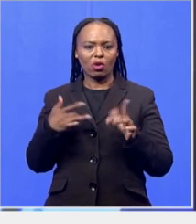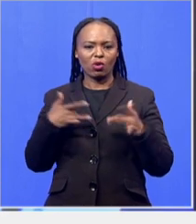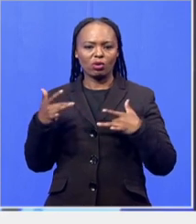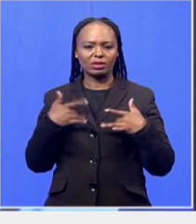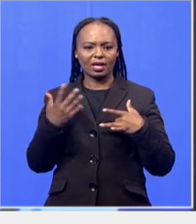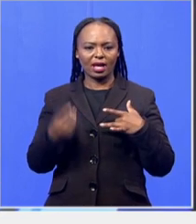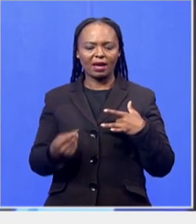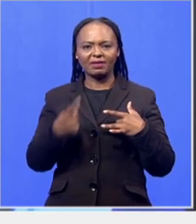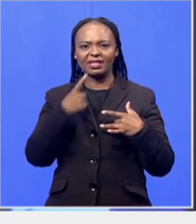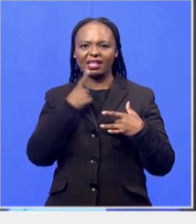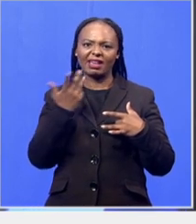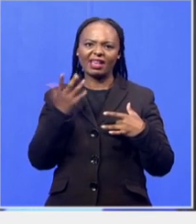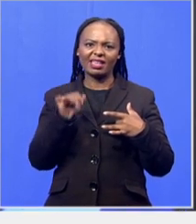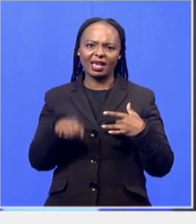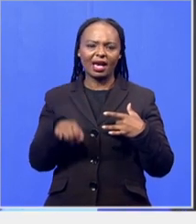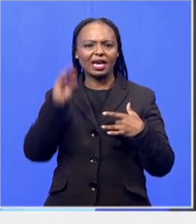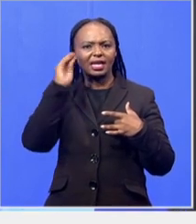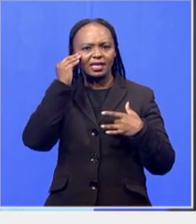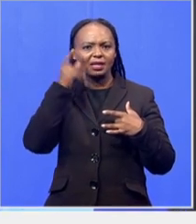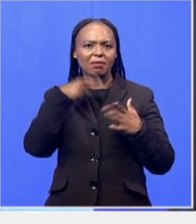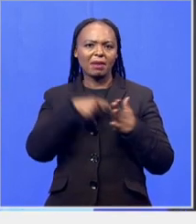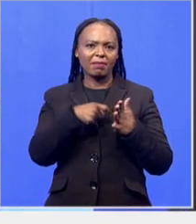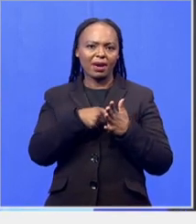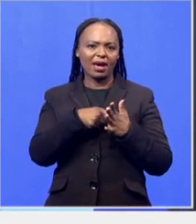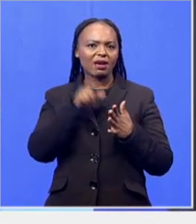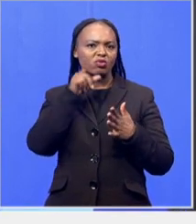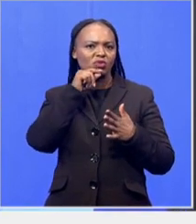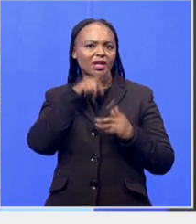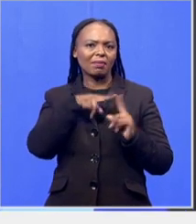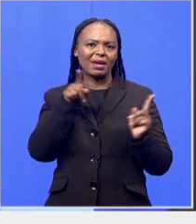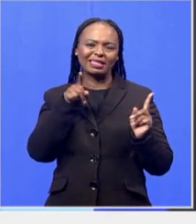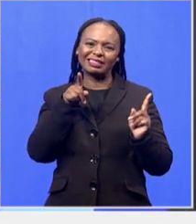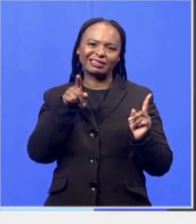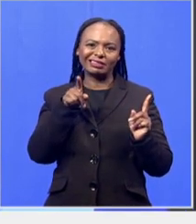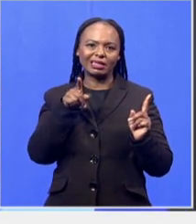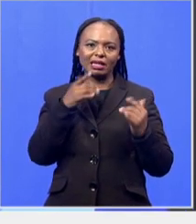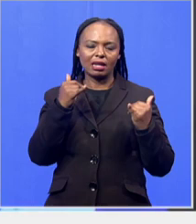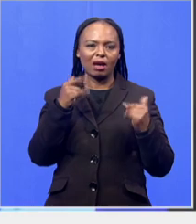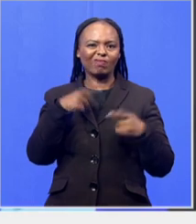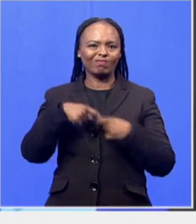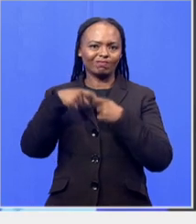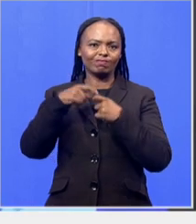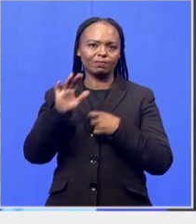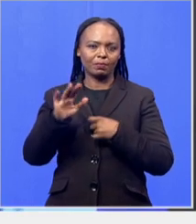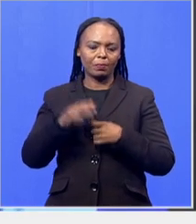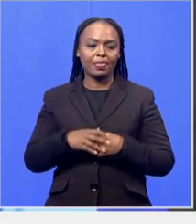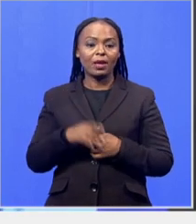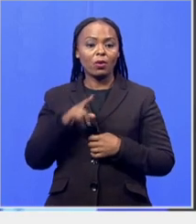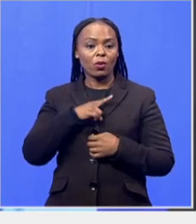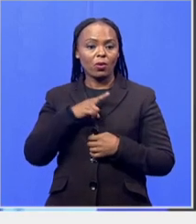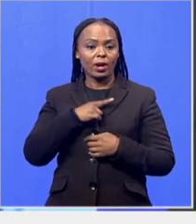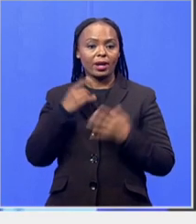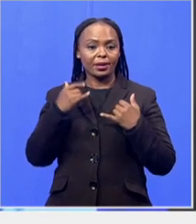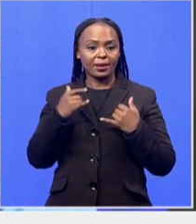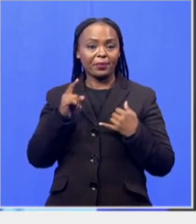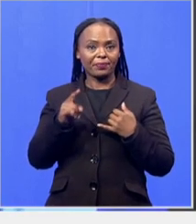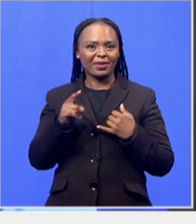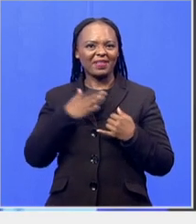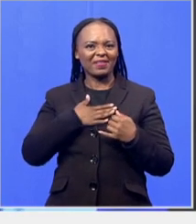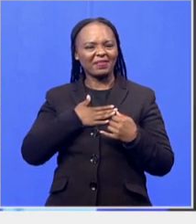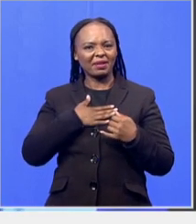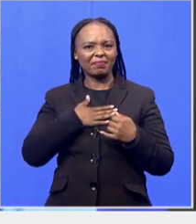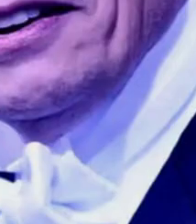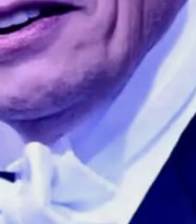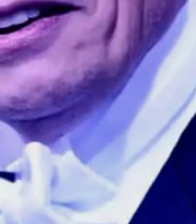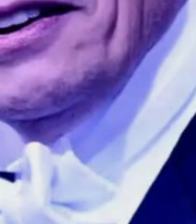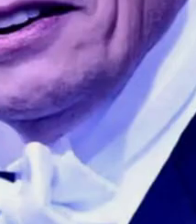say, yes, I'm interested to buy this account. But then again, he put that deal on hold. And the grounds there was on the ground because he felt that there was an issue